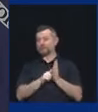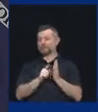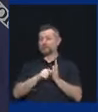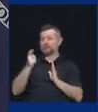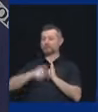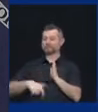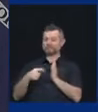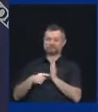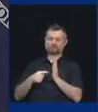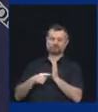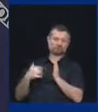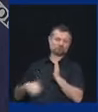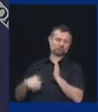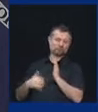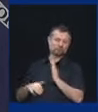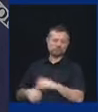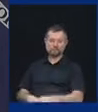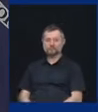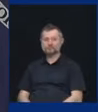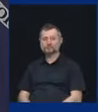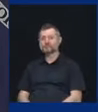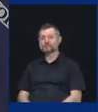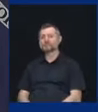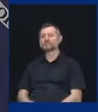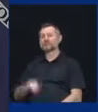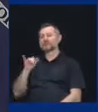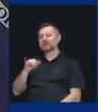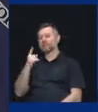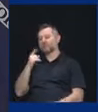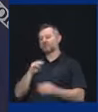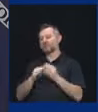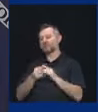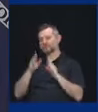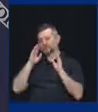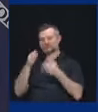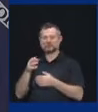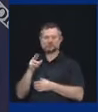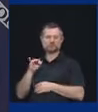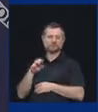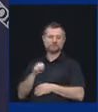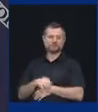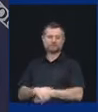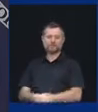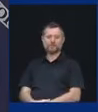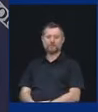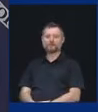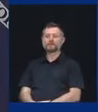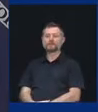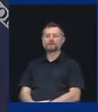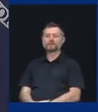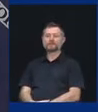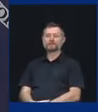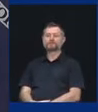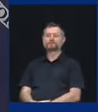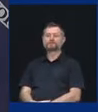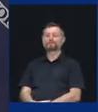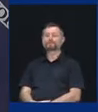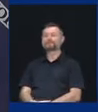That is the number one issue. You never solve a problem that you deny.